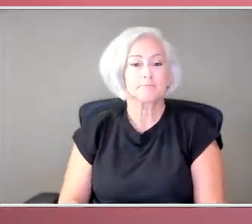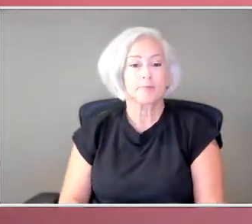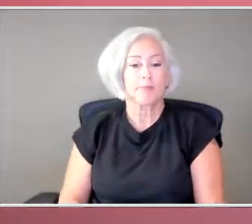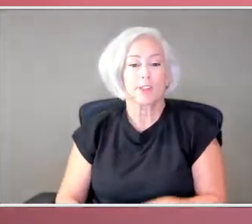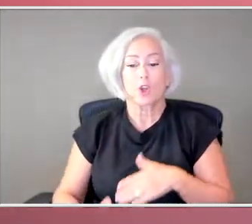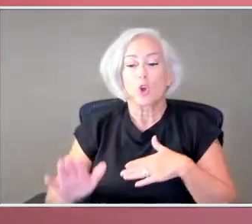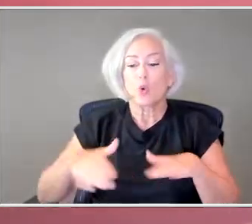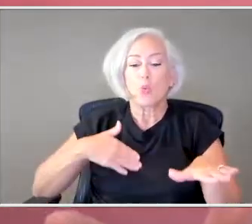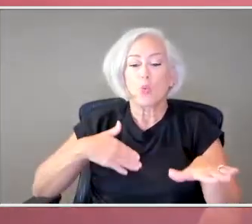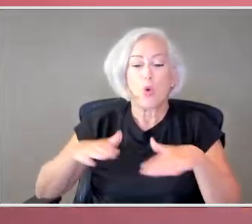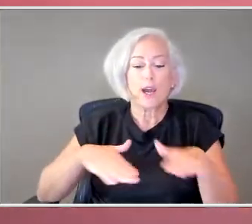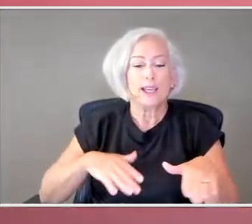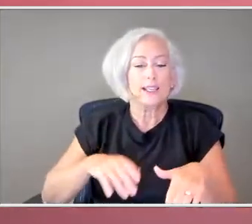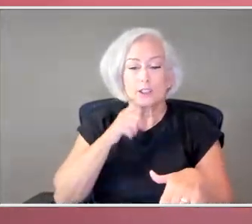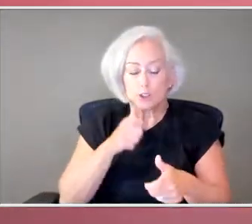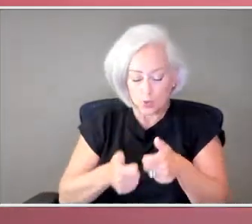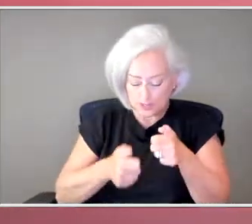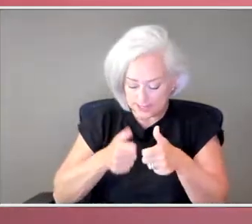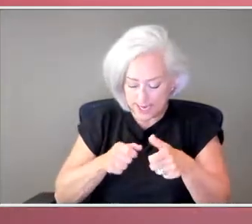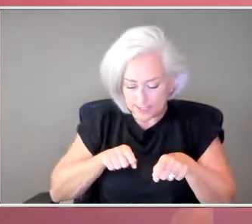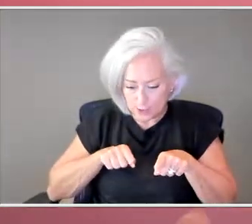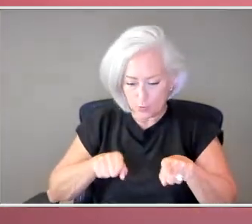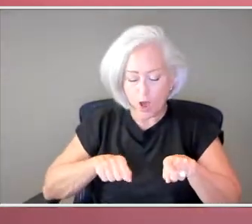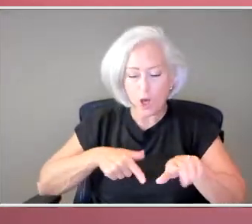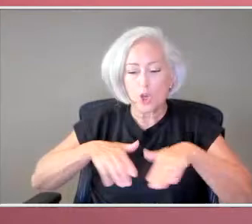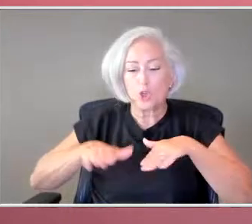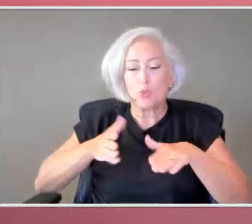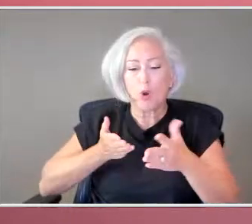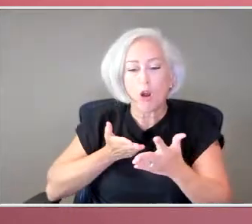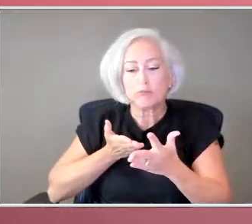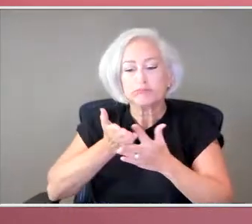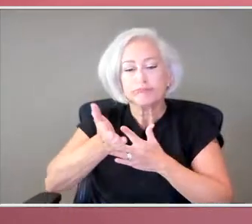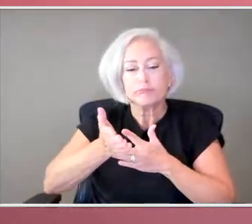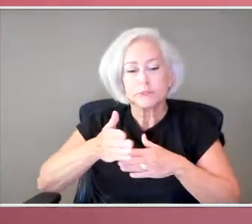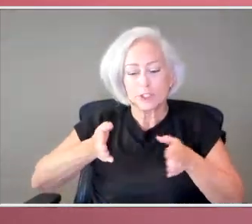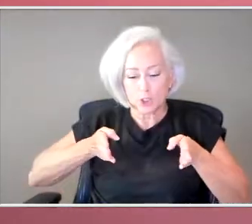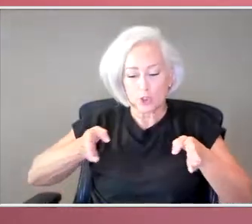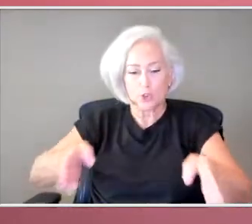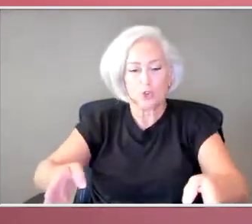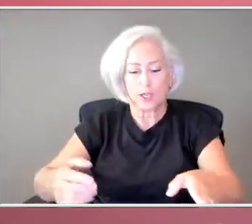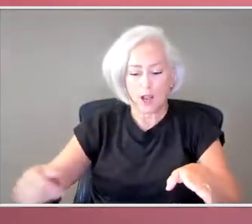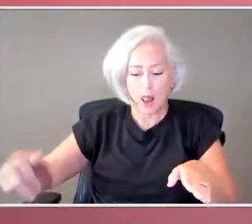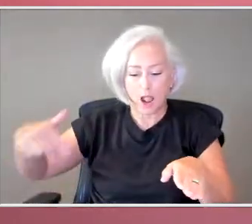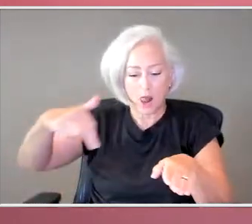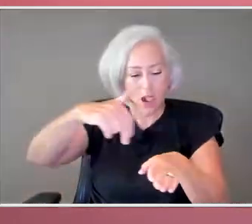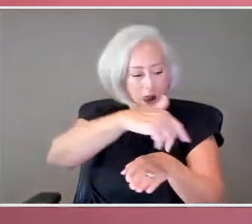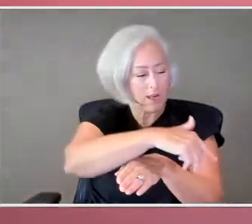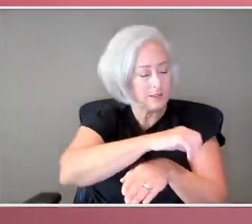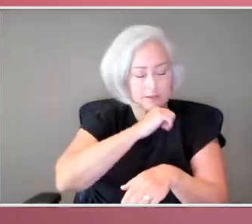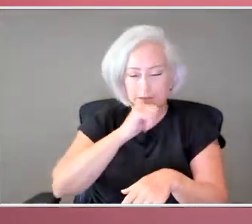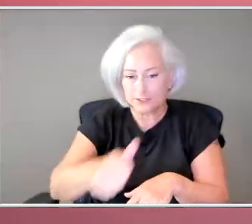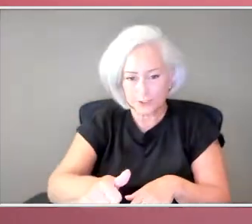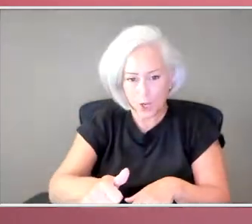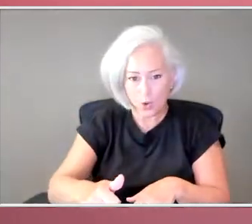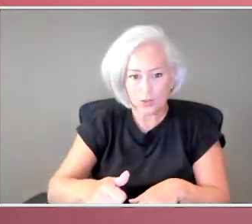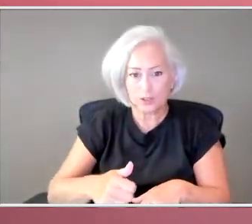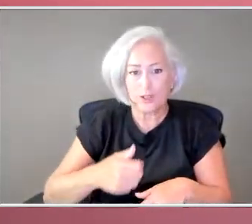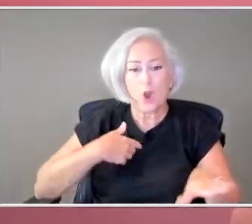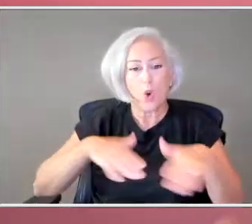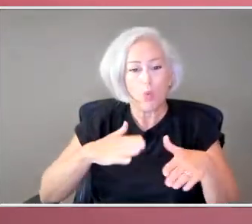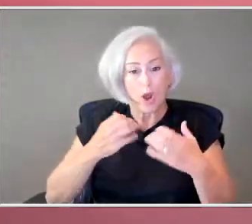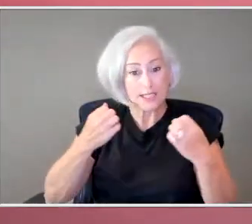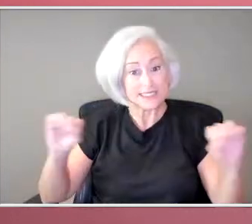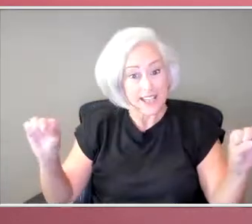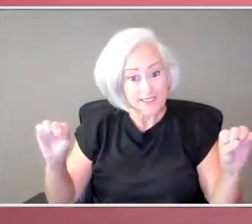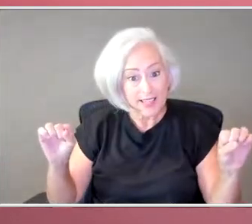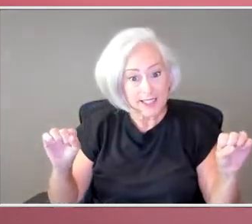while you're crossing the street. You know, you can pretty much walk safely with a few common sense things. But resistance exercise,